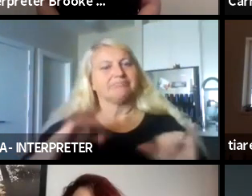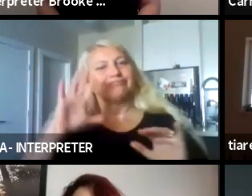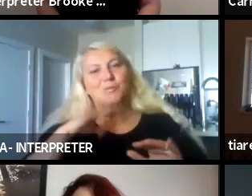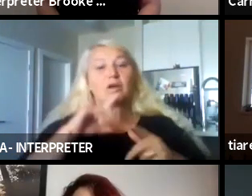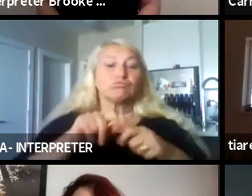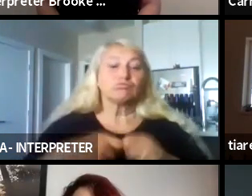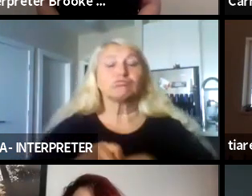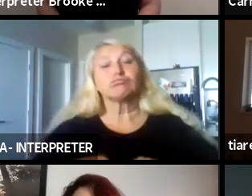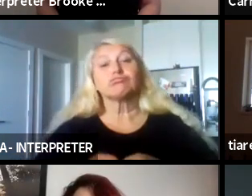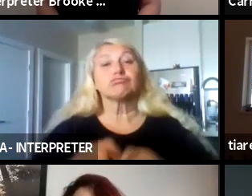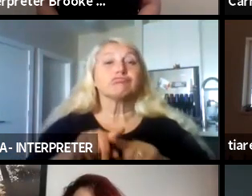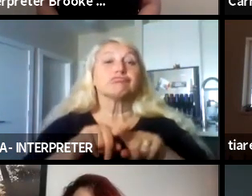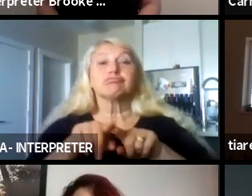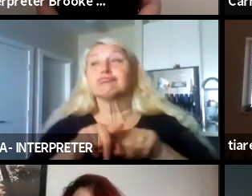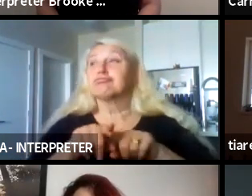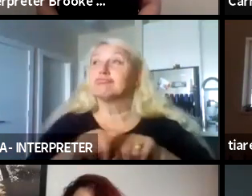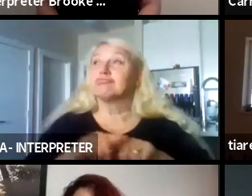you. And